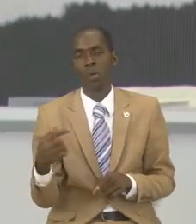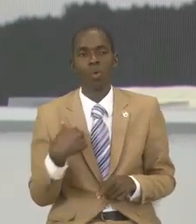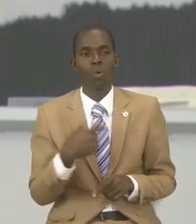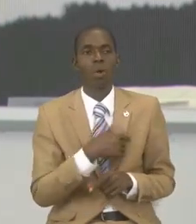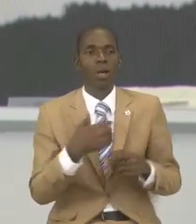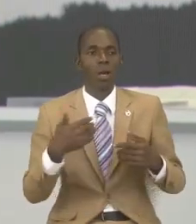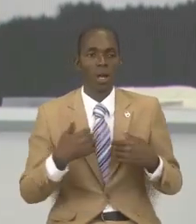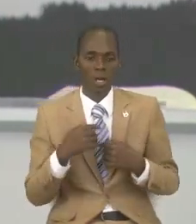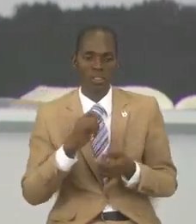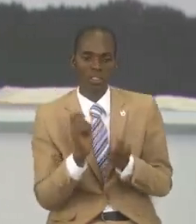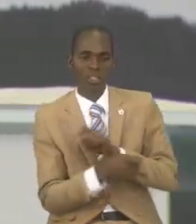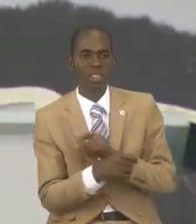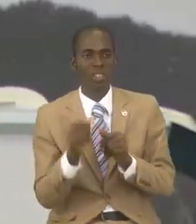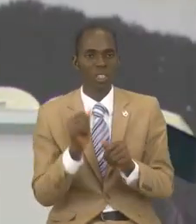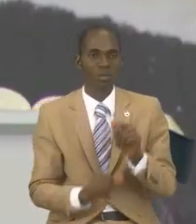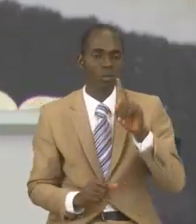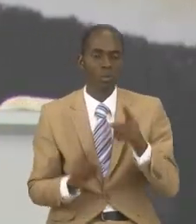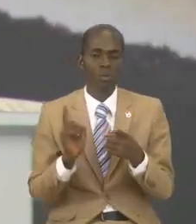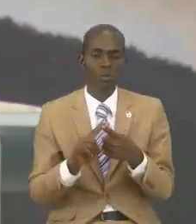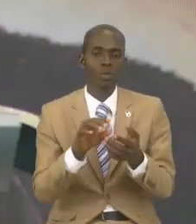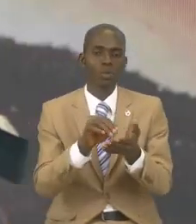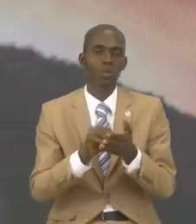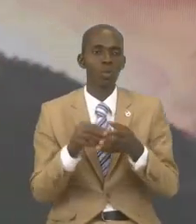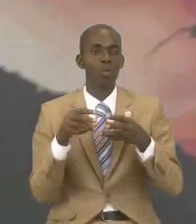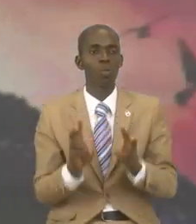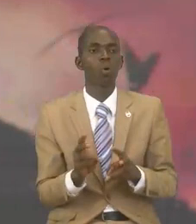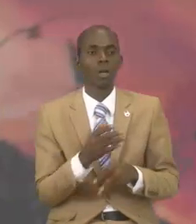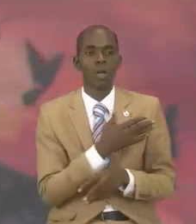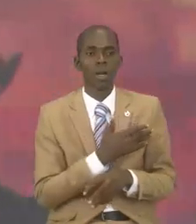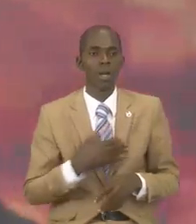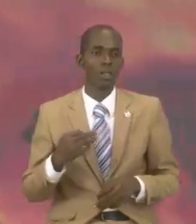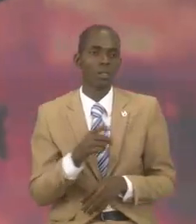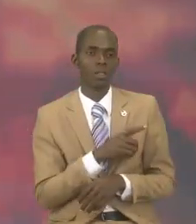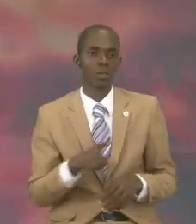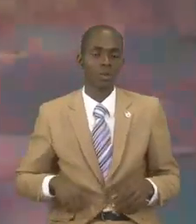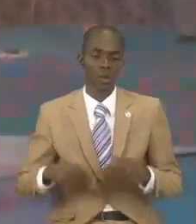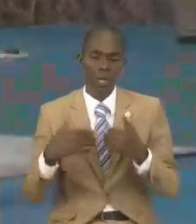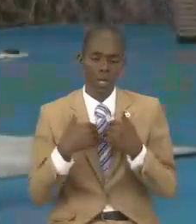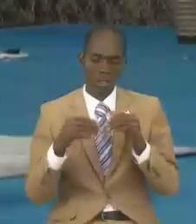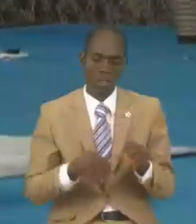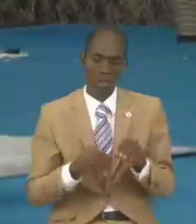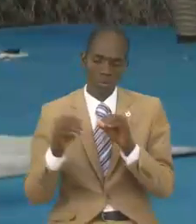way, and the Lord has laid on him,